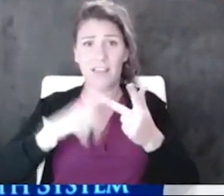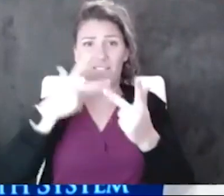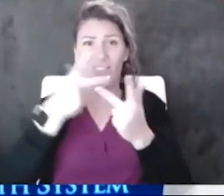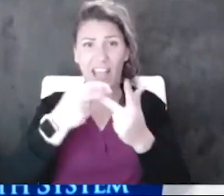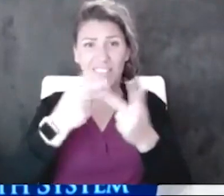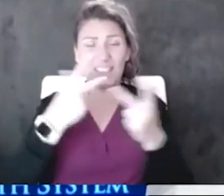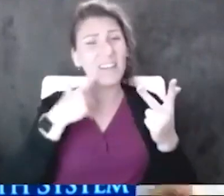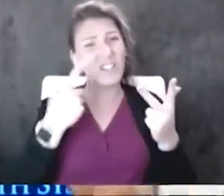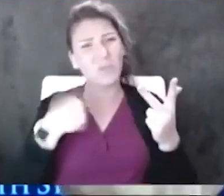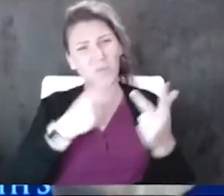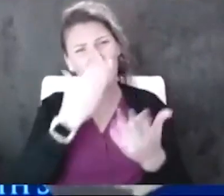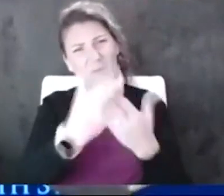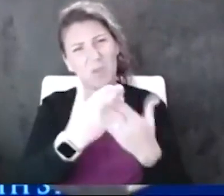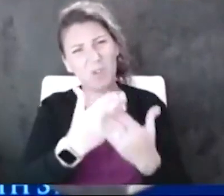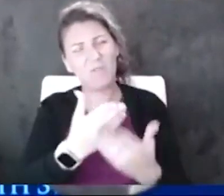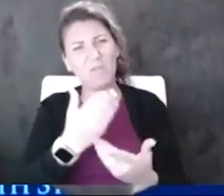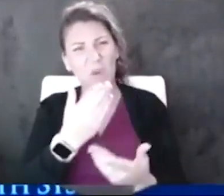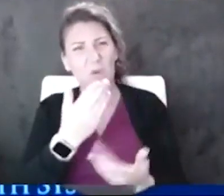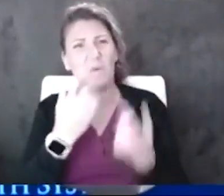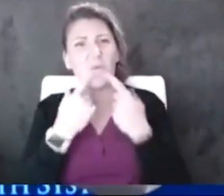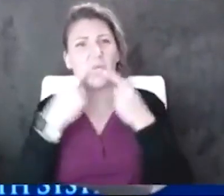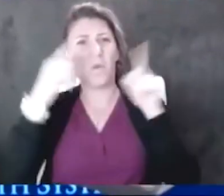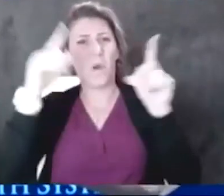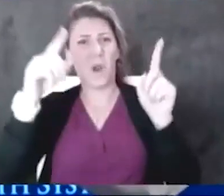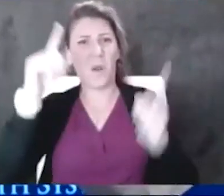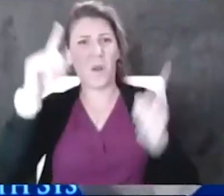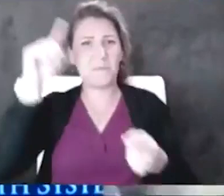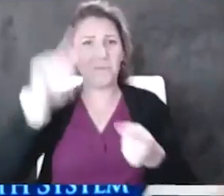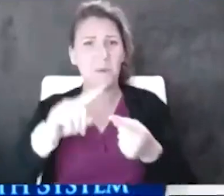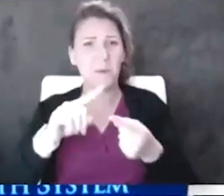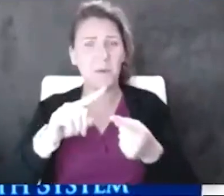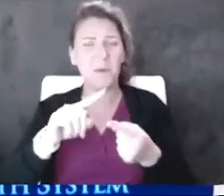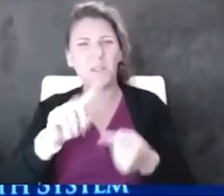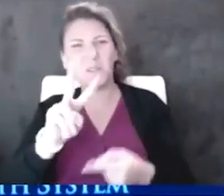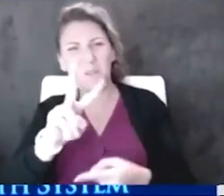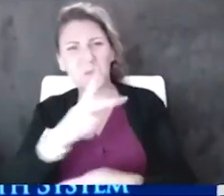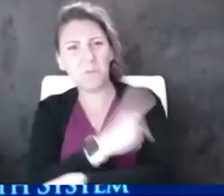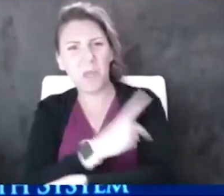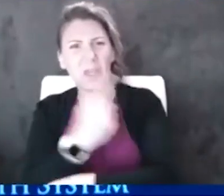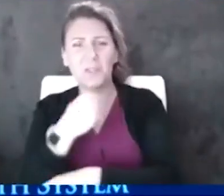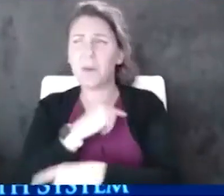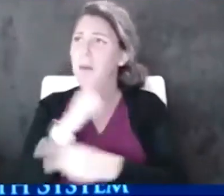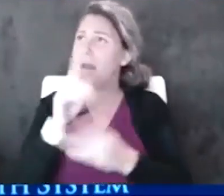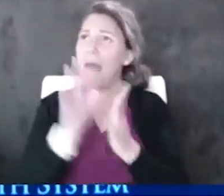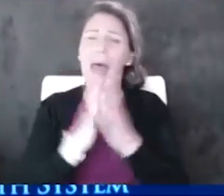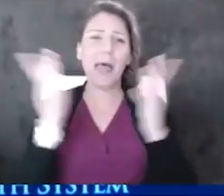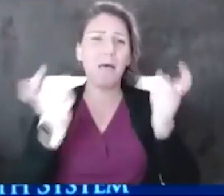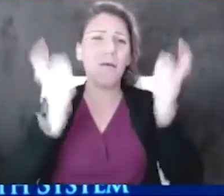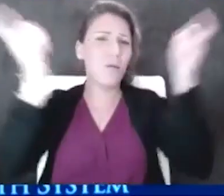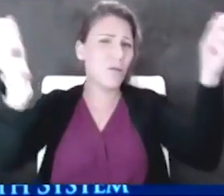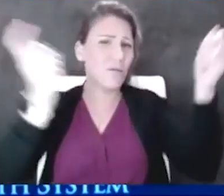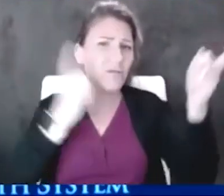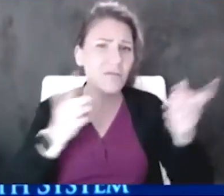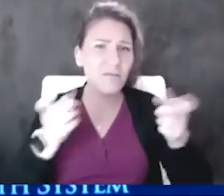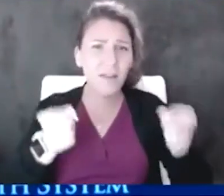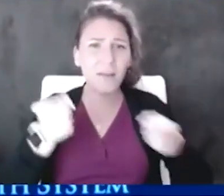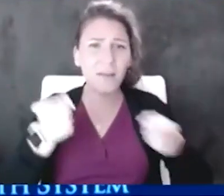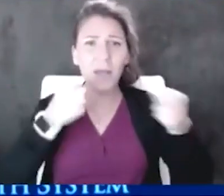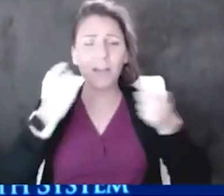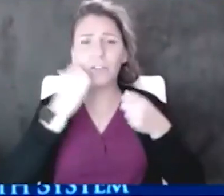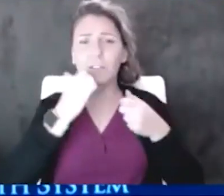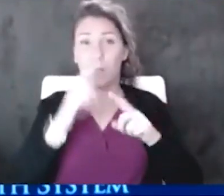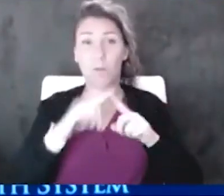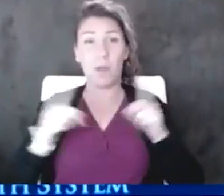2 patients. Hallelujah, we'll manage 2 COVID patients here any day. But when you're managing 100 or